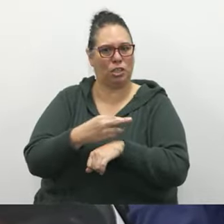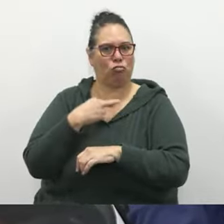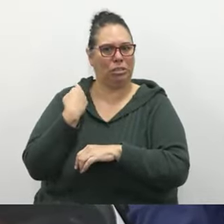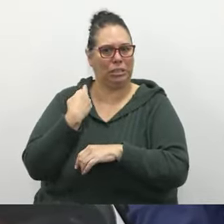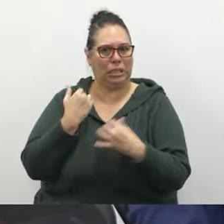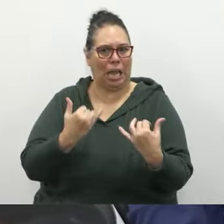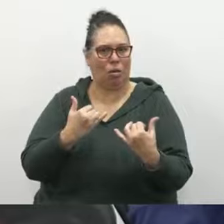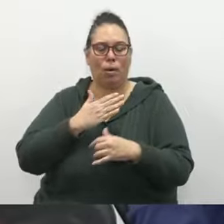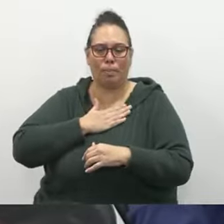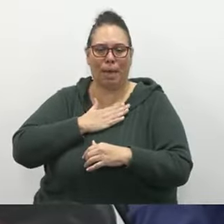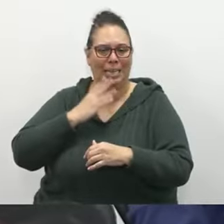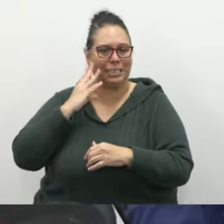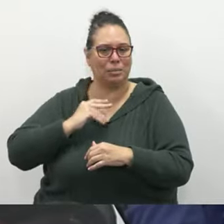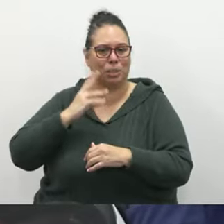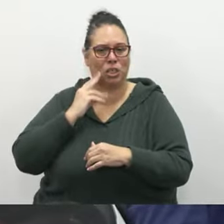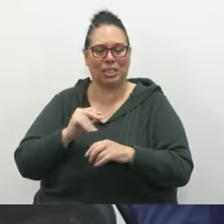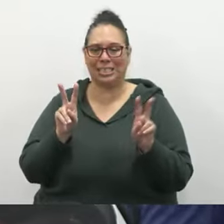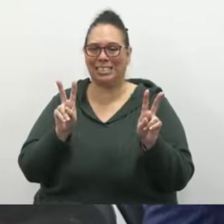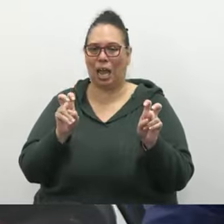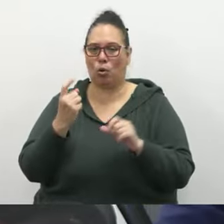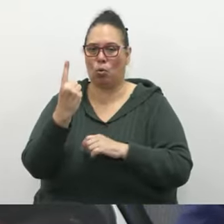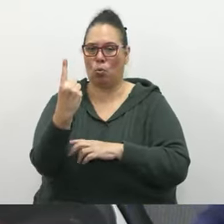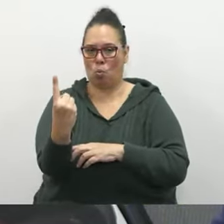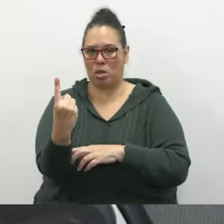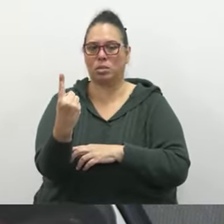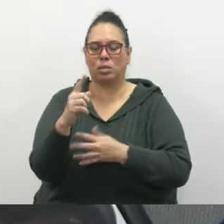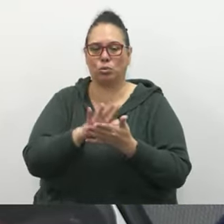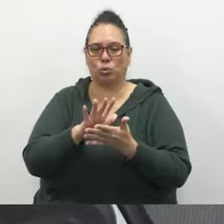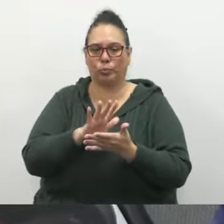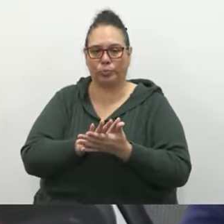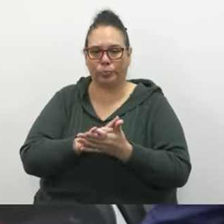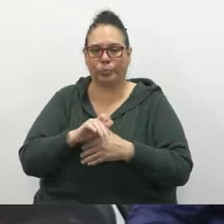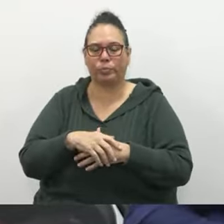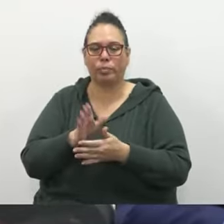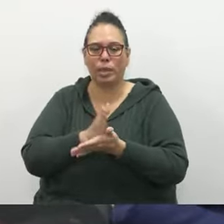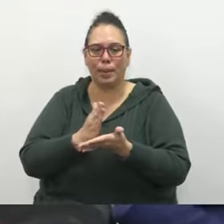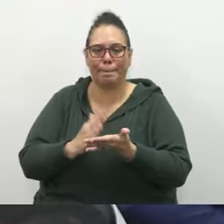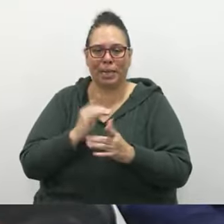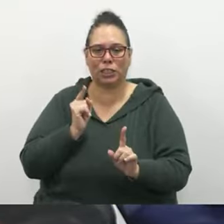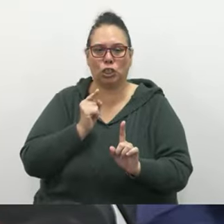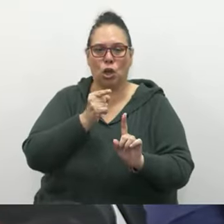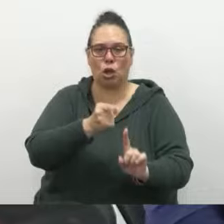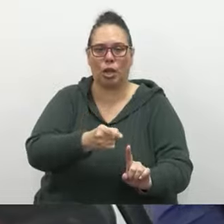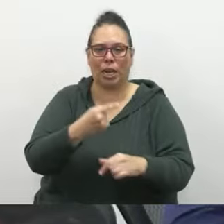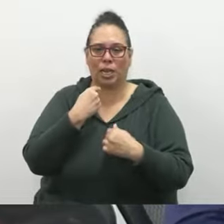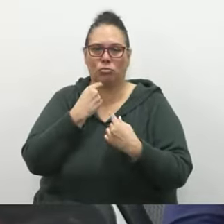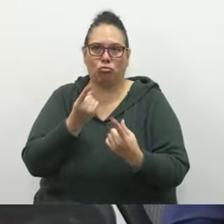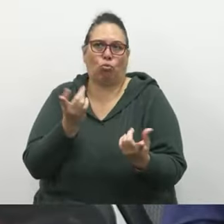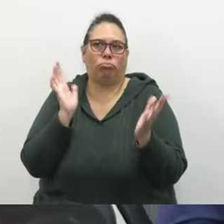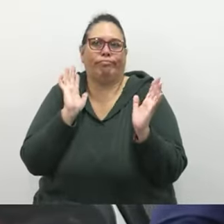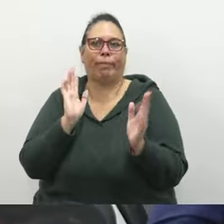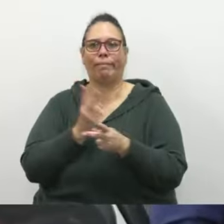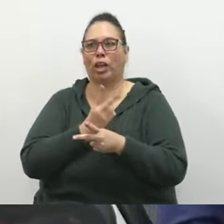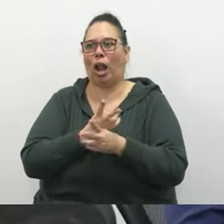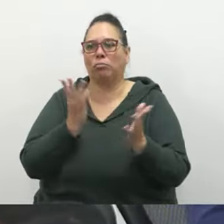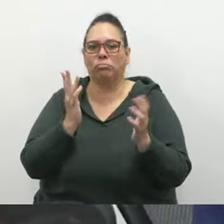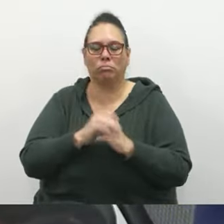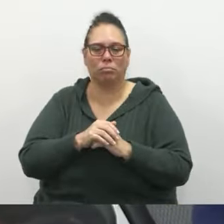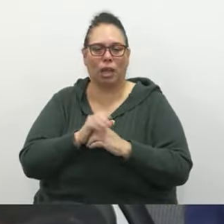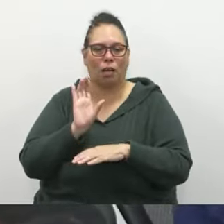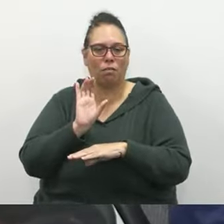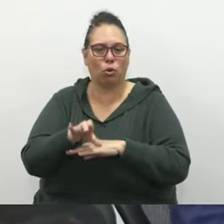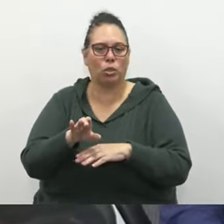In my experience at a Title I school, campuses are being handed budget targets and told to figure it out, forcing